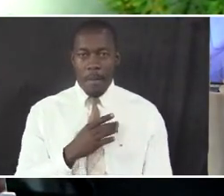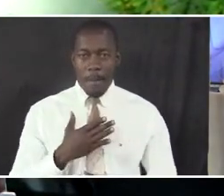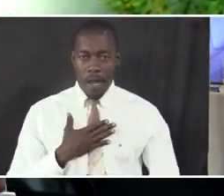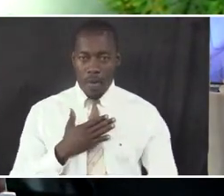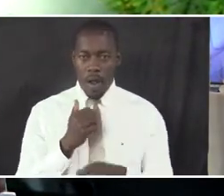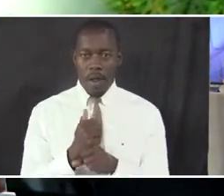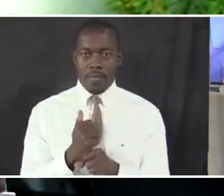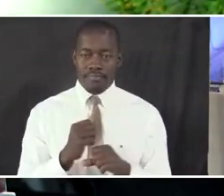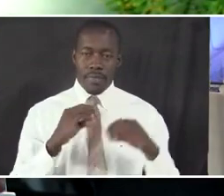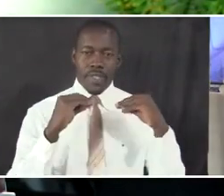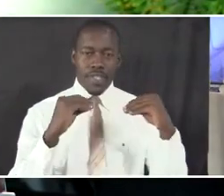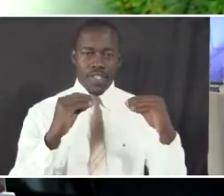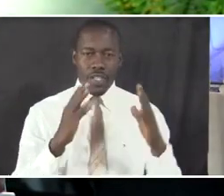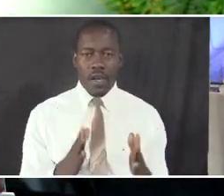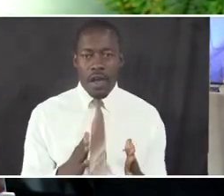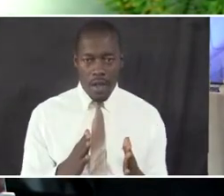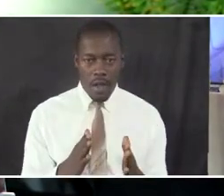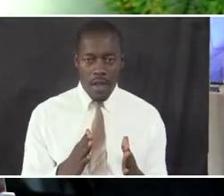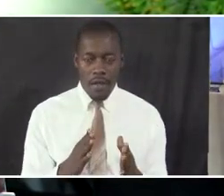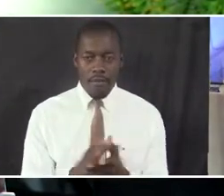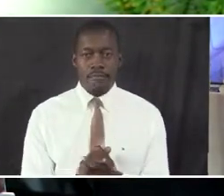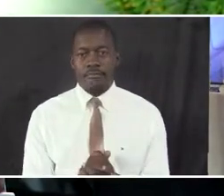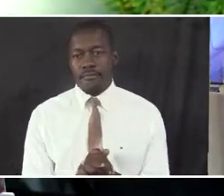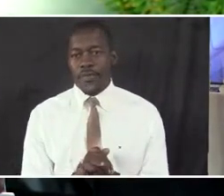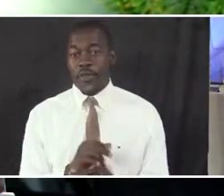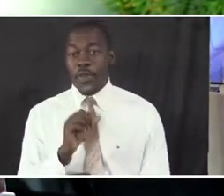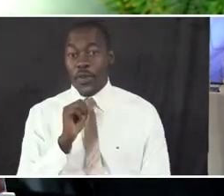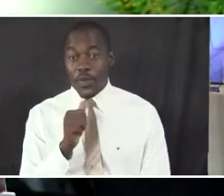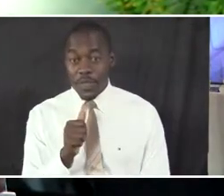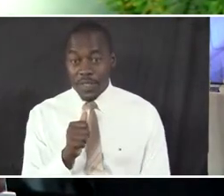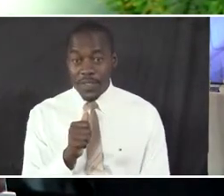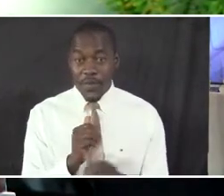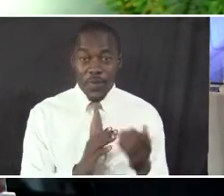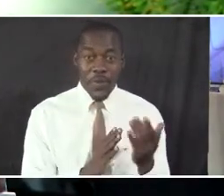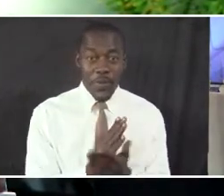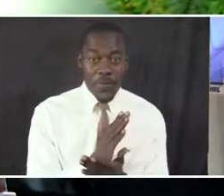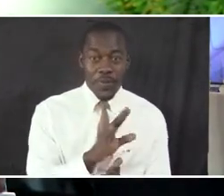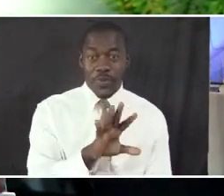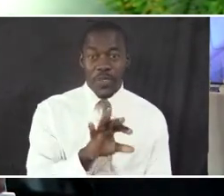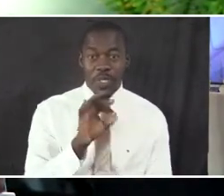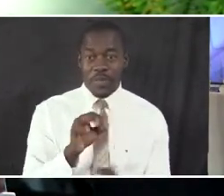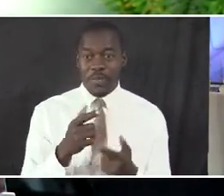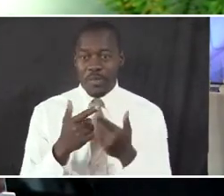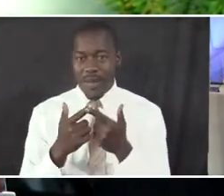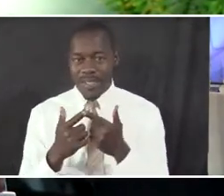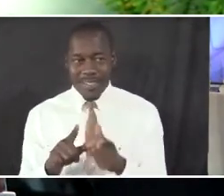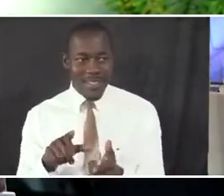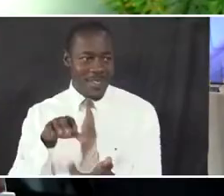also teaching, not by choice, but by circumstances.